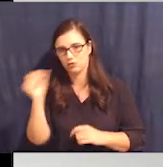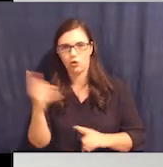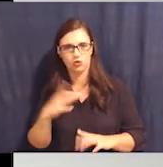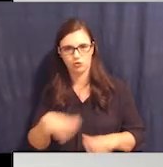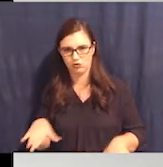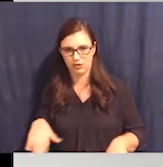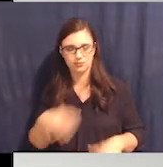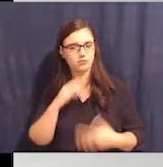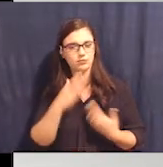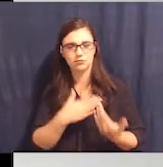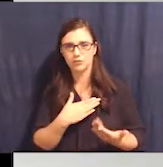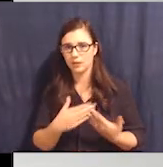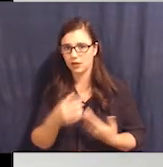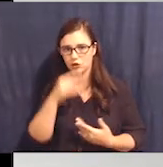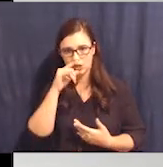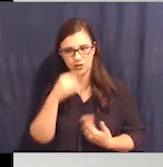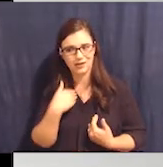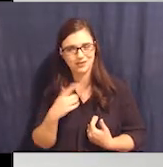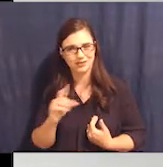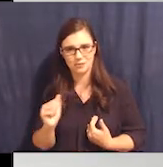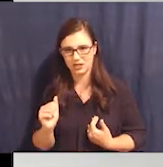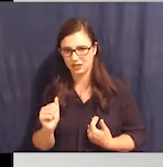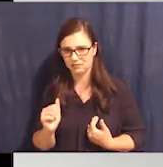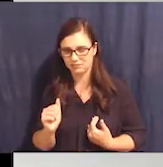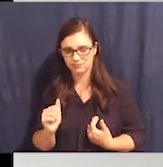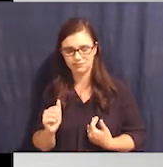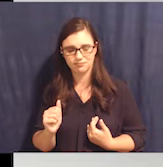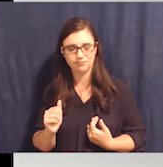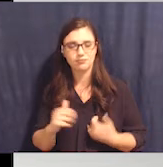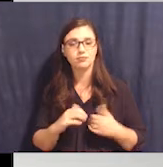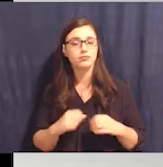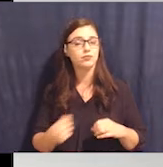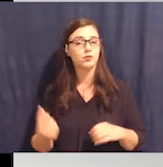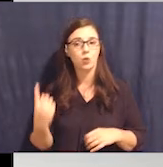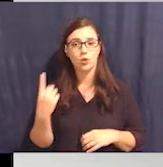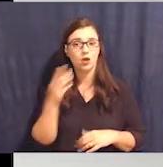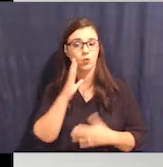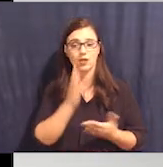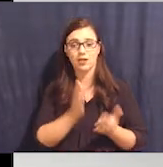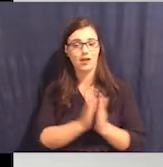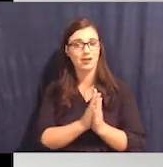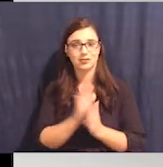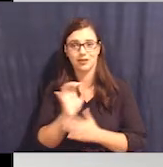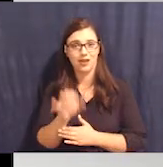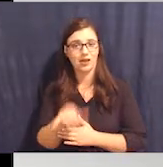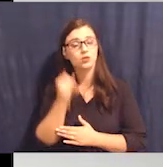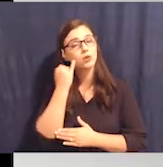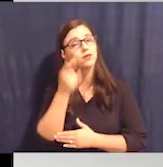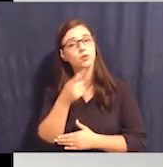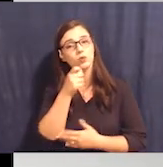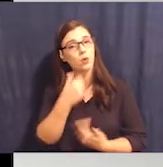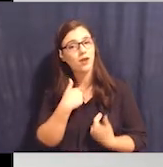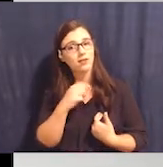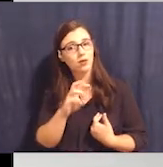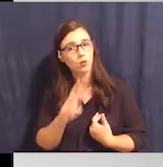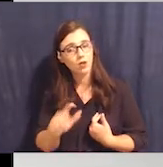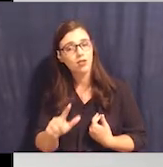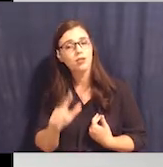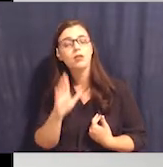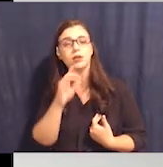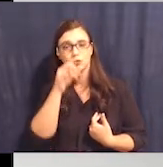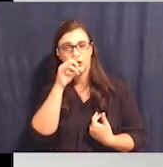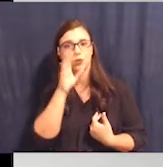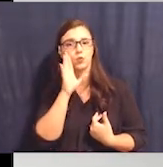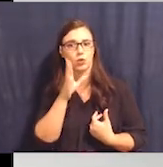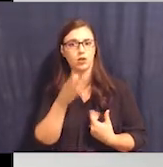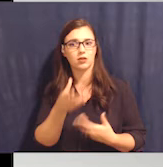children, all your children. It doesn't matter that your child has a disability. And nobody is going to ask you that. So if you don't have a will, your